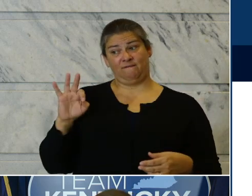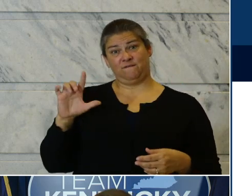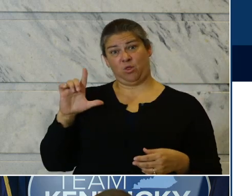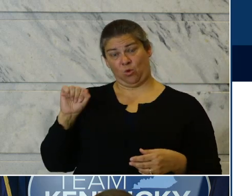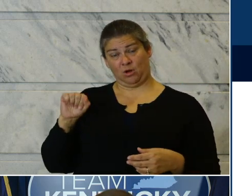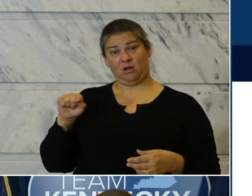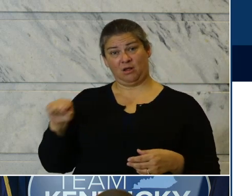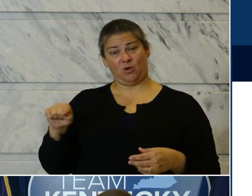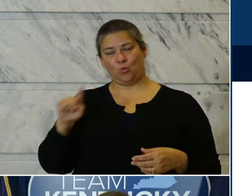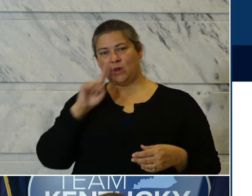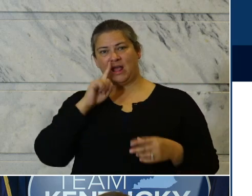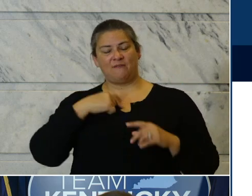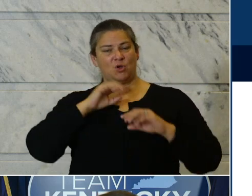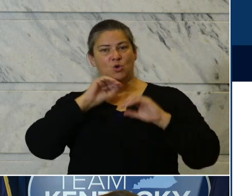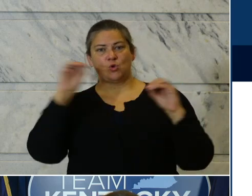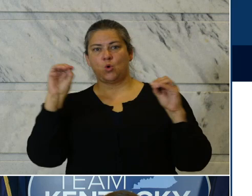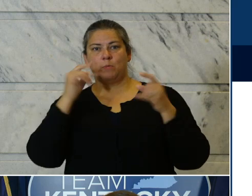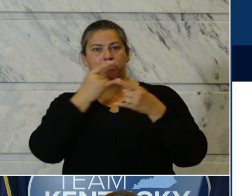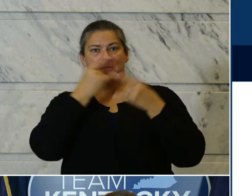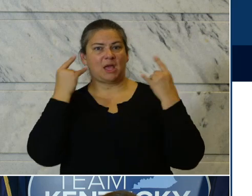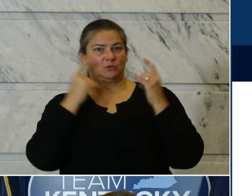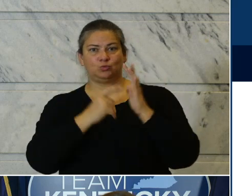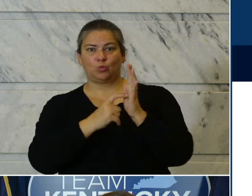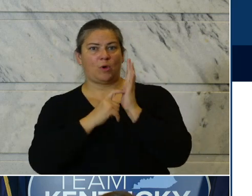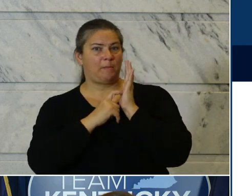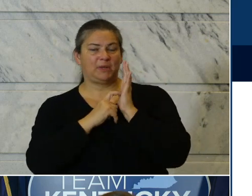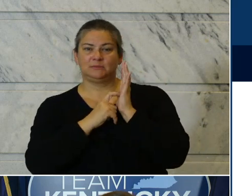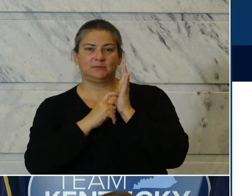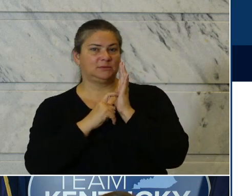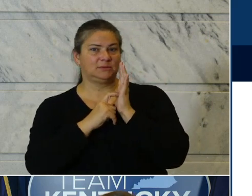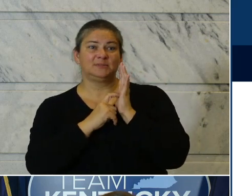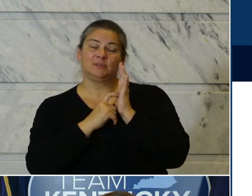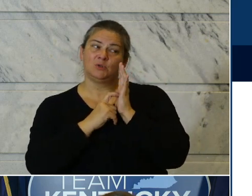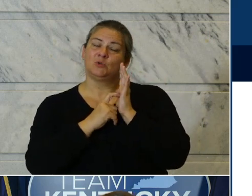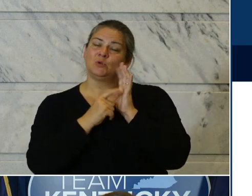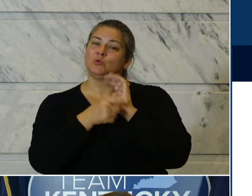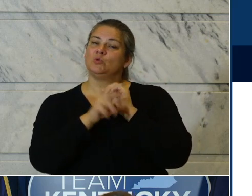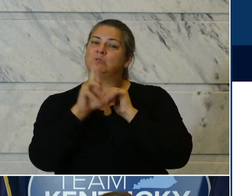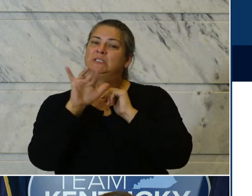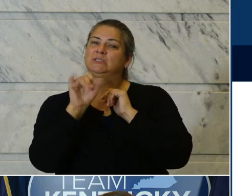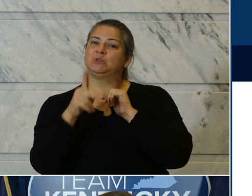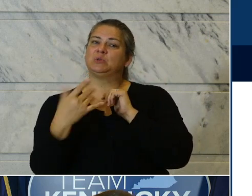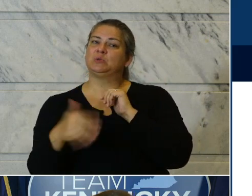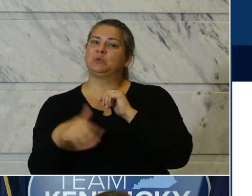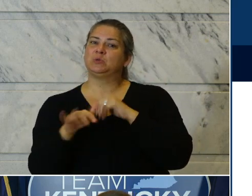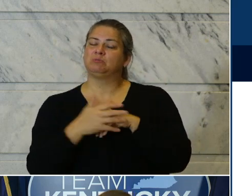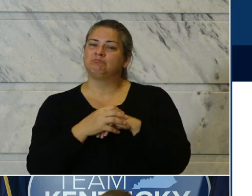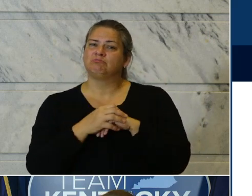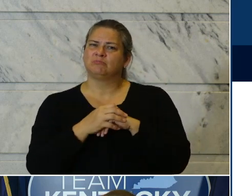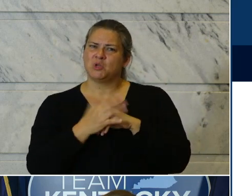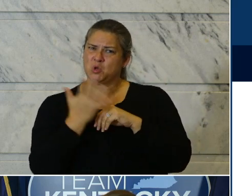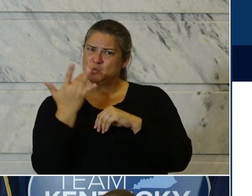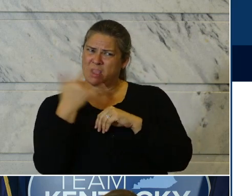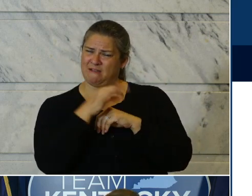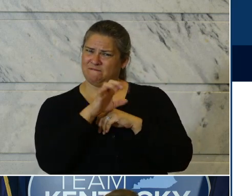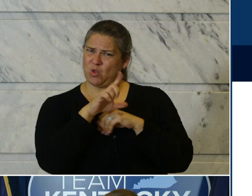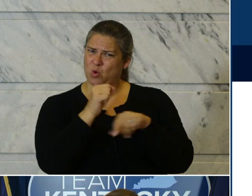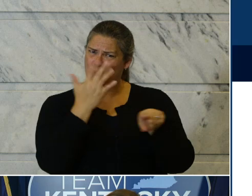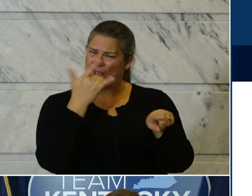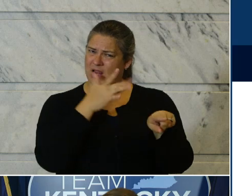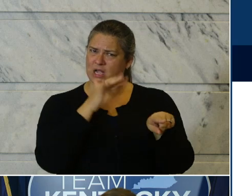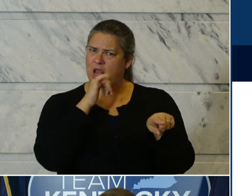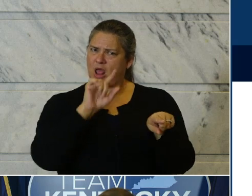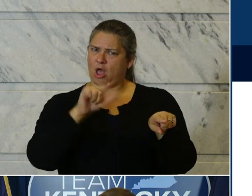without any real mask requirements that they are pushing. You might ask, why Florida and not some other places? This is a